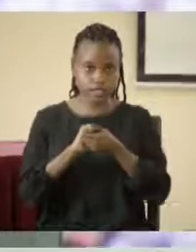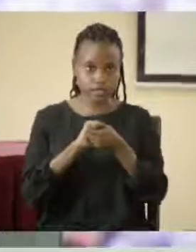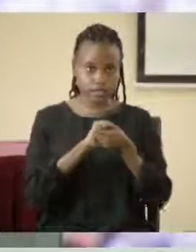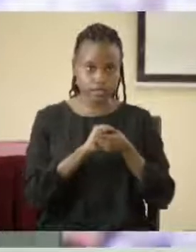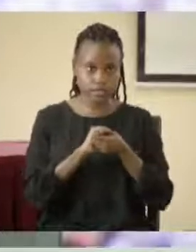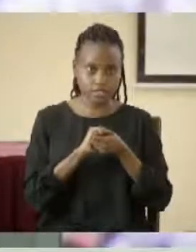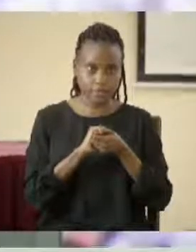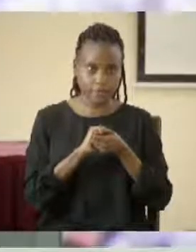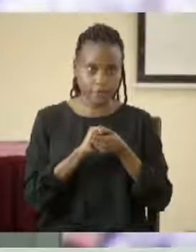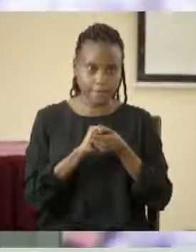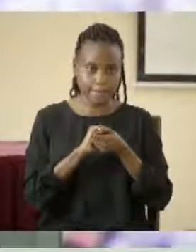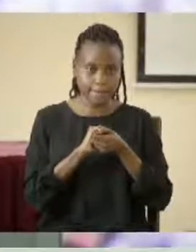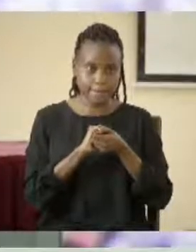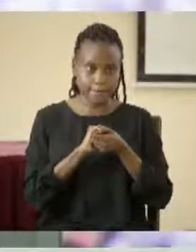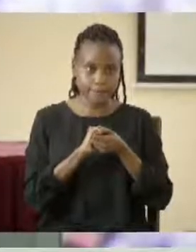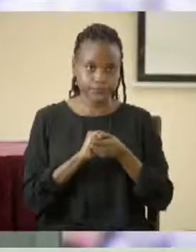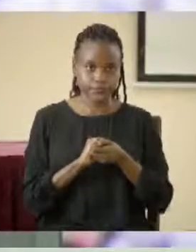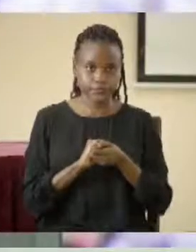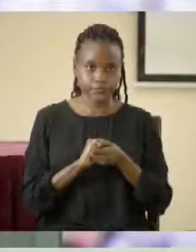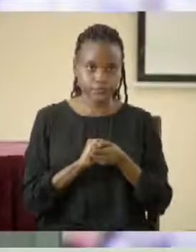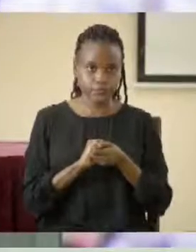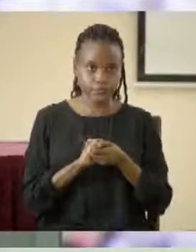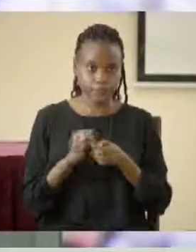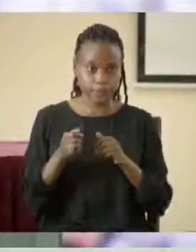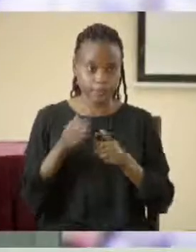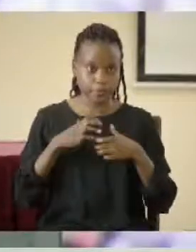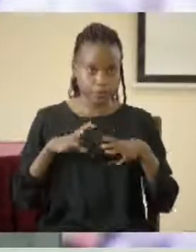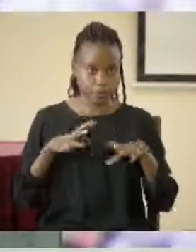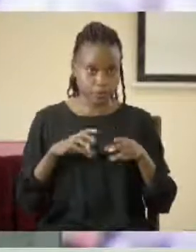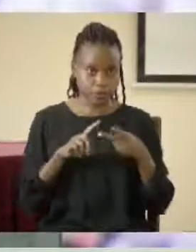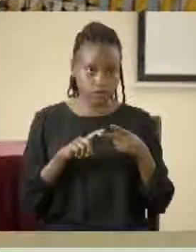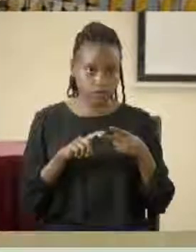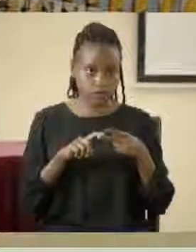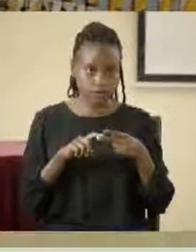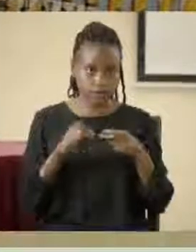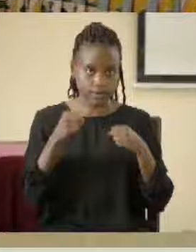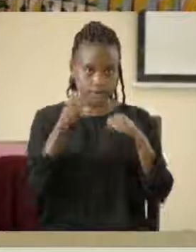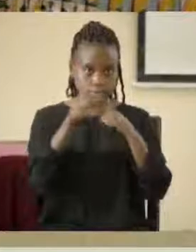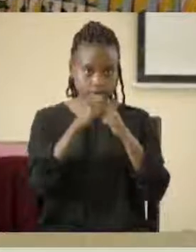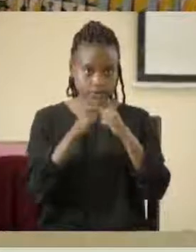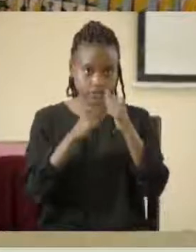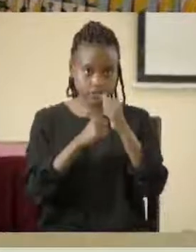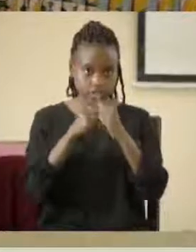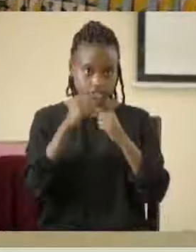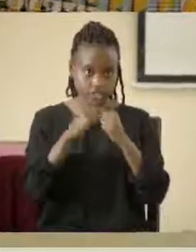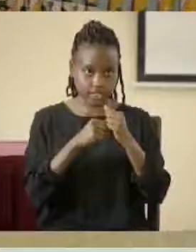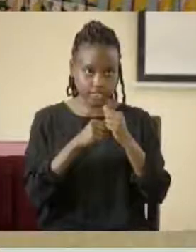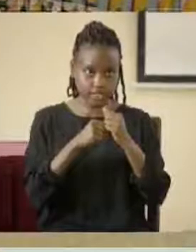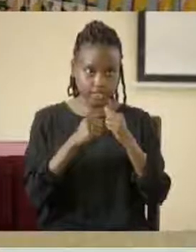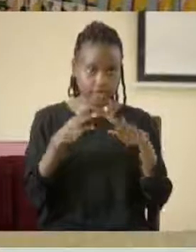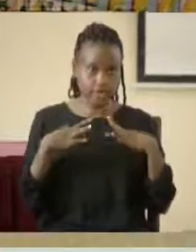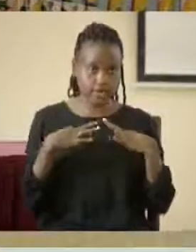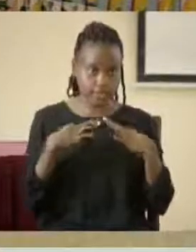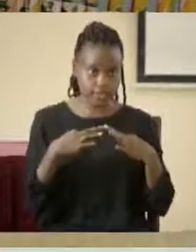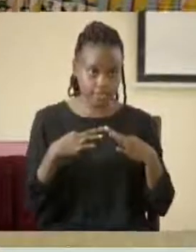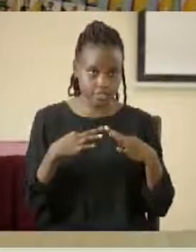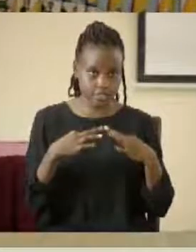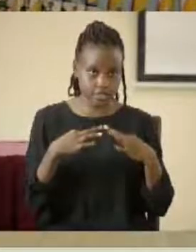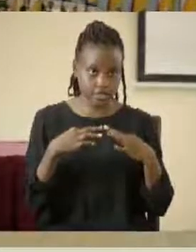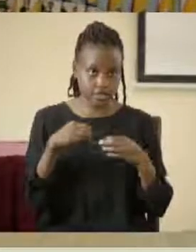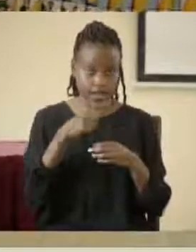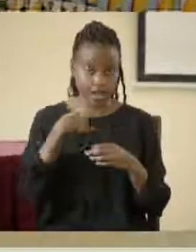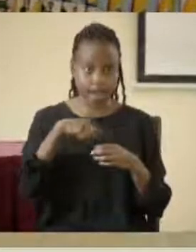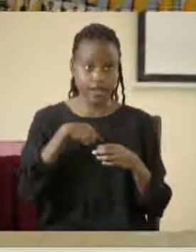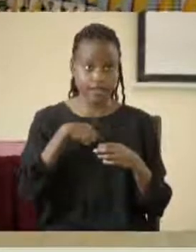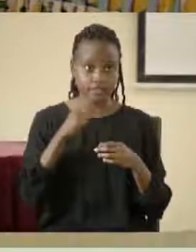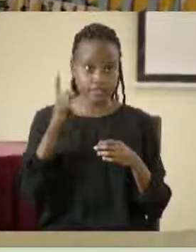with plural norms, actors, structures, and interests. And I think we as lawyers will be